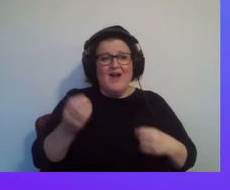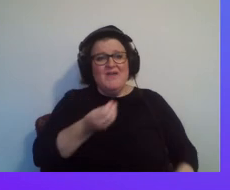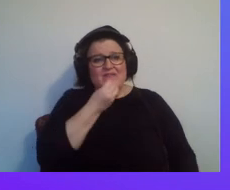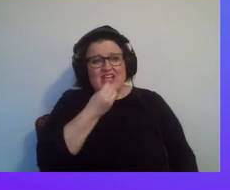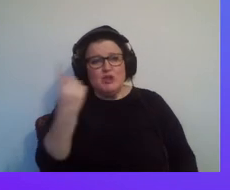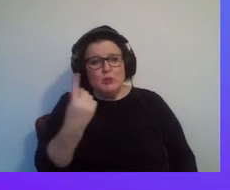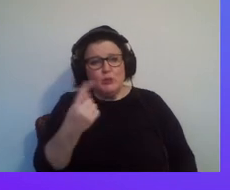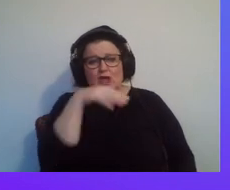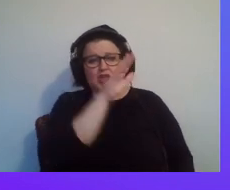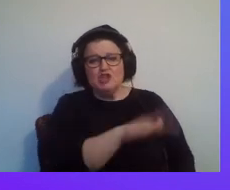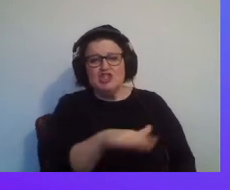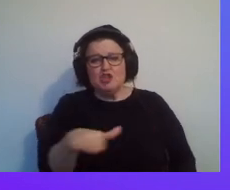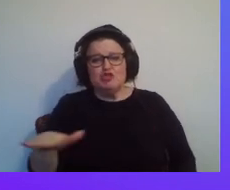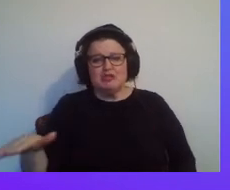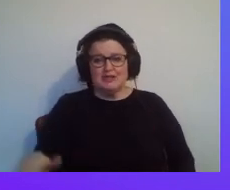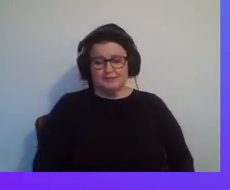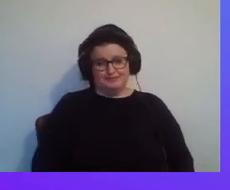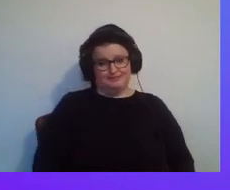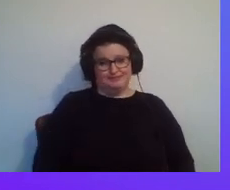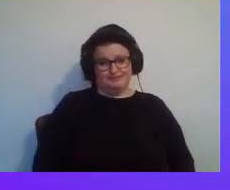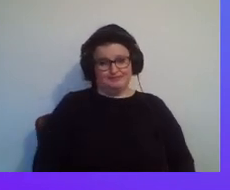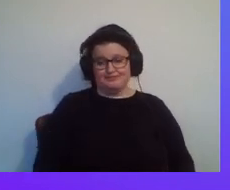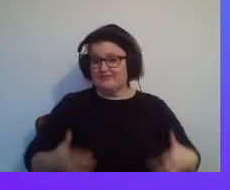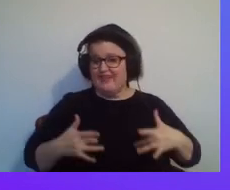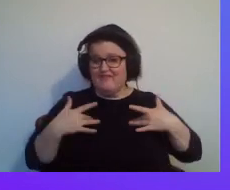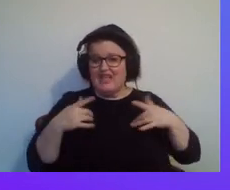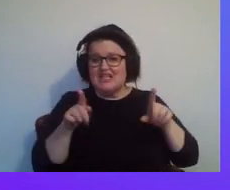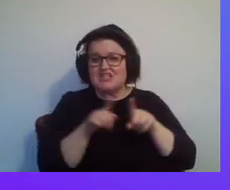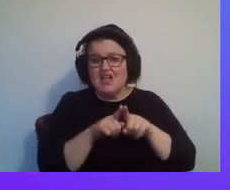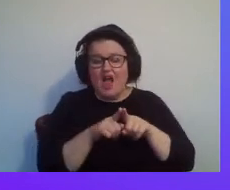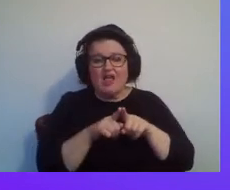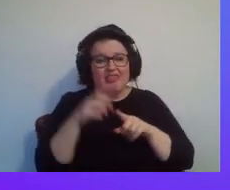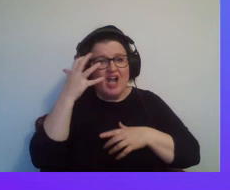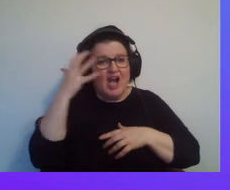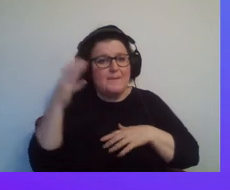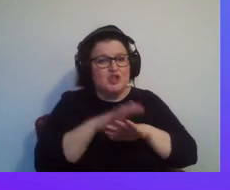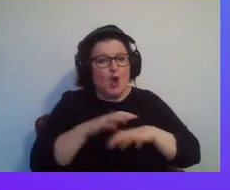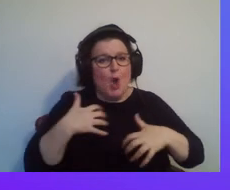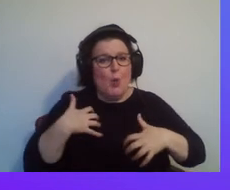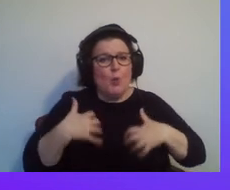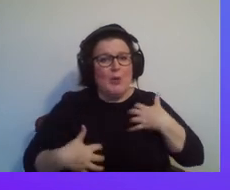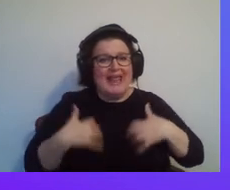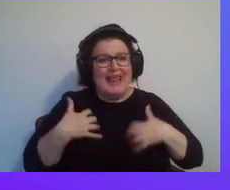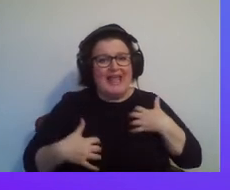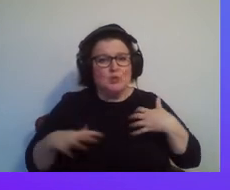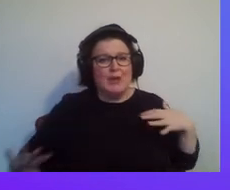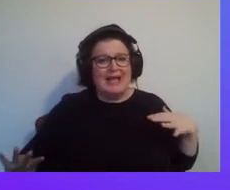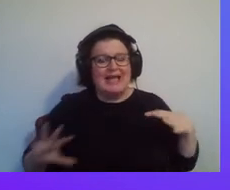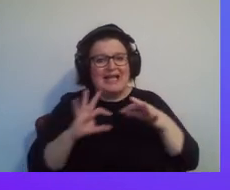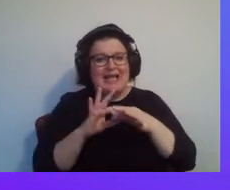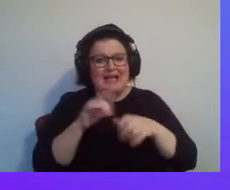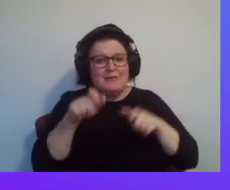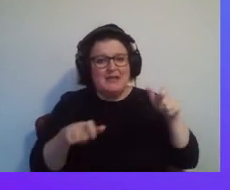it seem like is that there is not a willingness to engage in those who haven't been